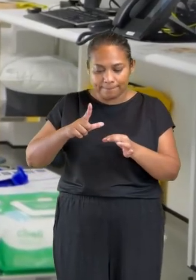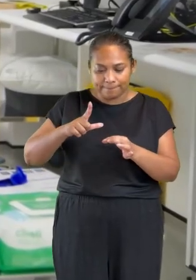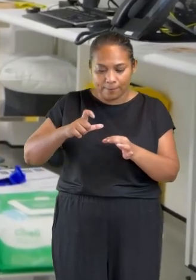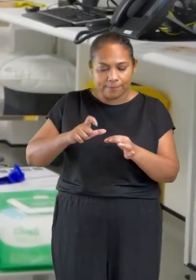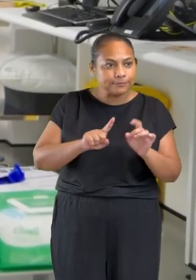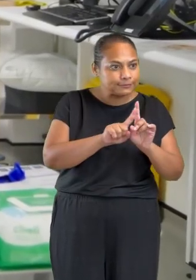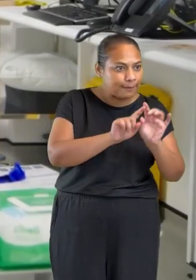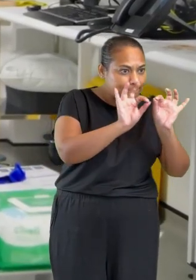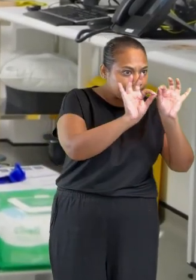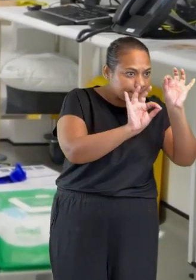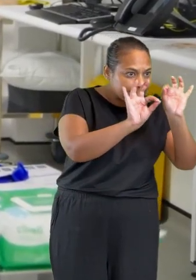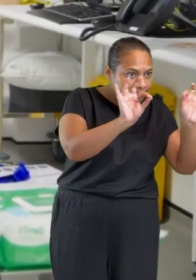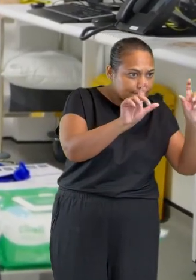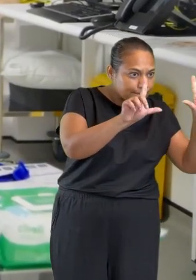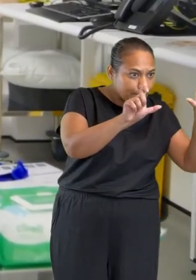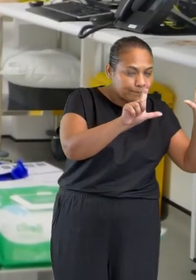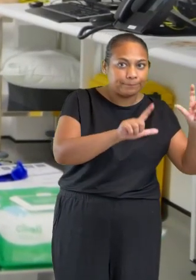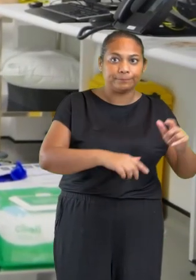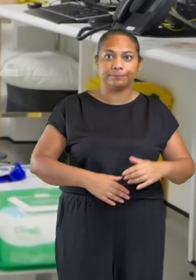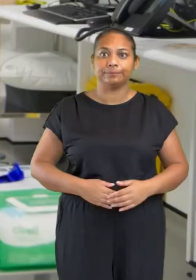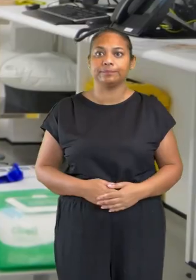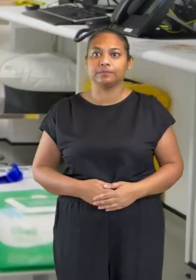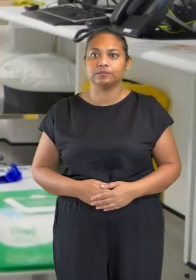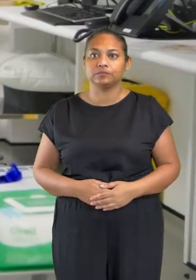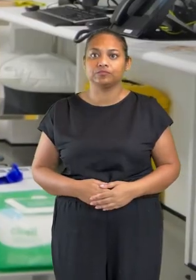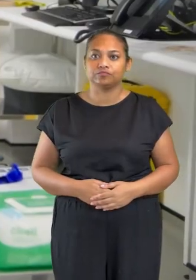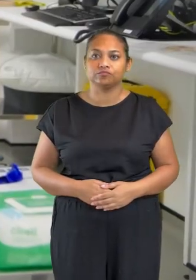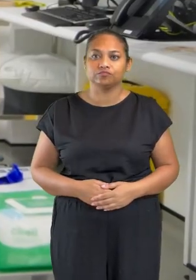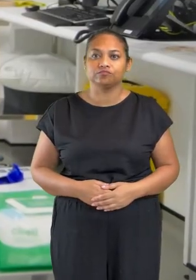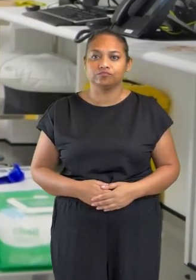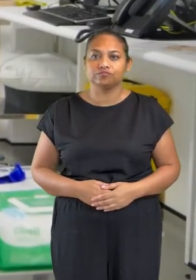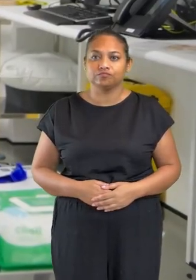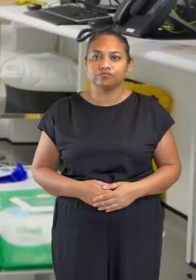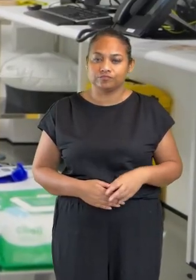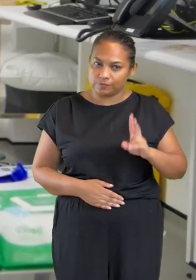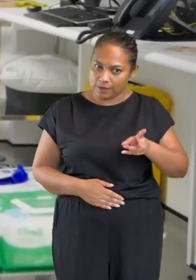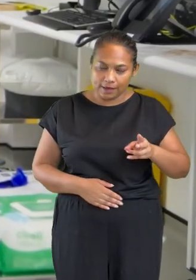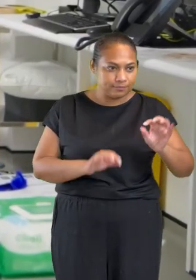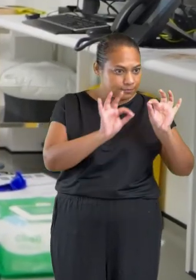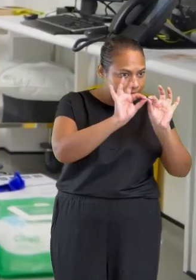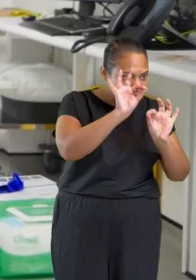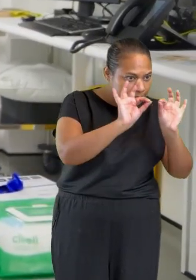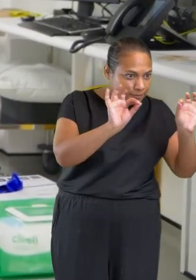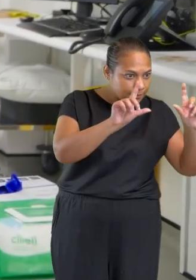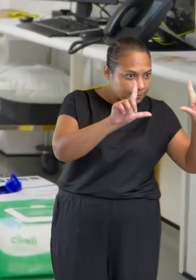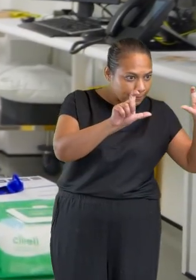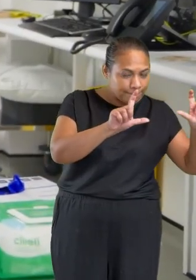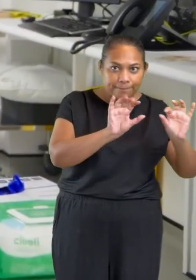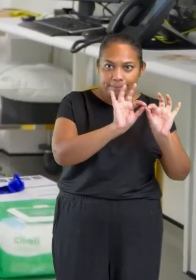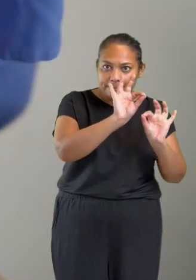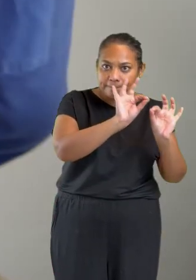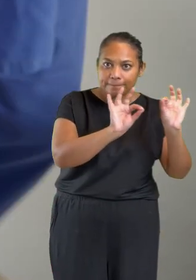your aorta, which I will take an image and measure that for you as well.